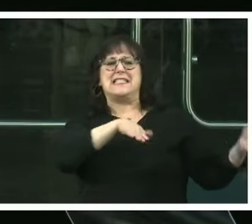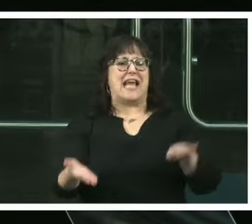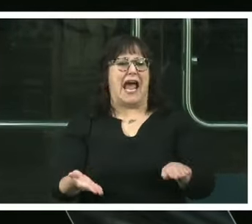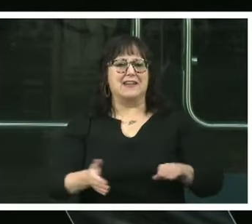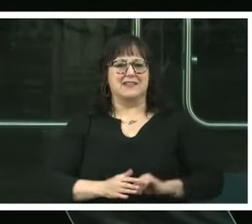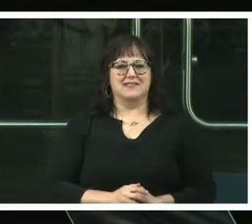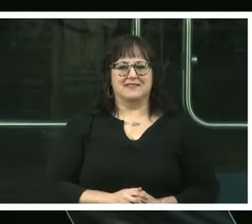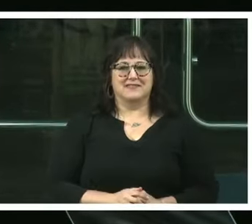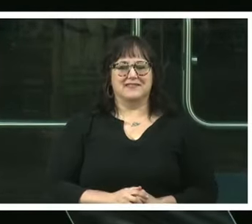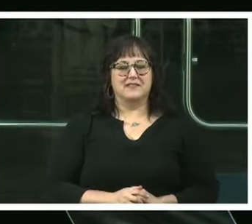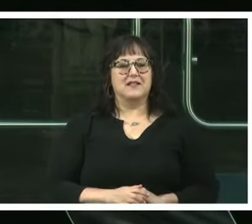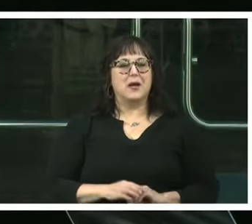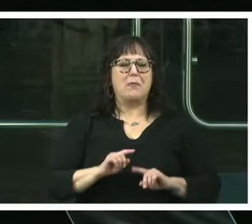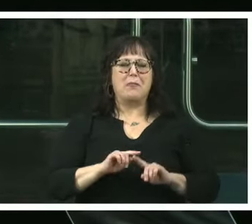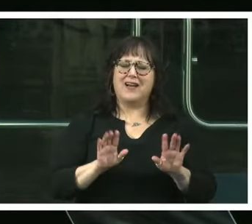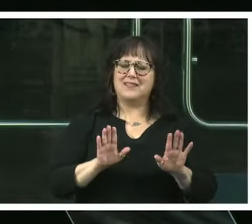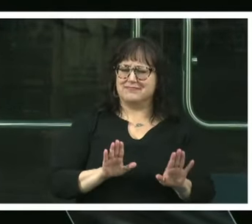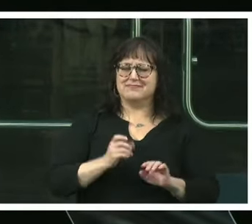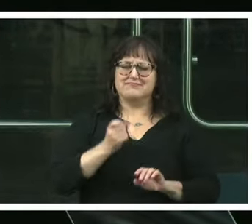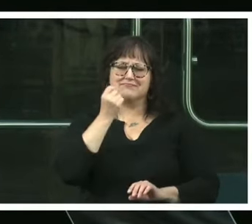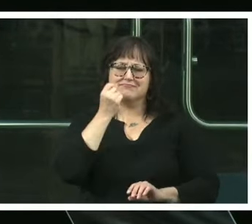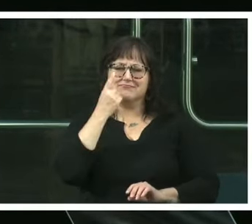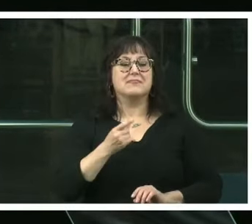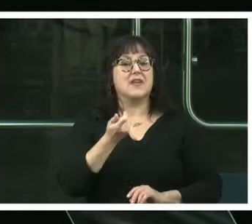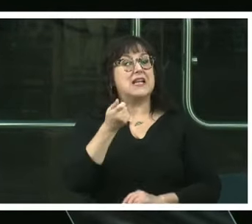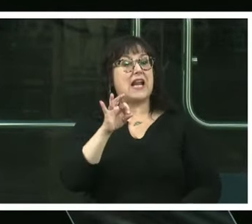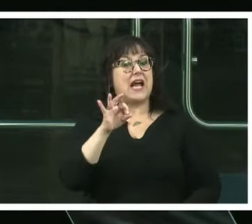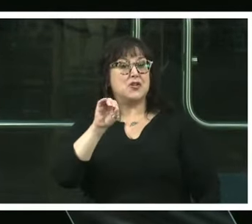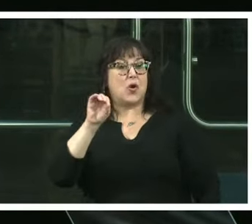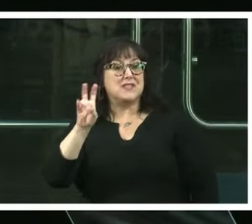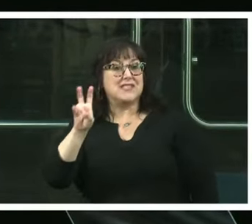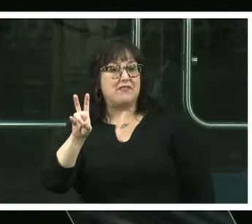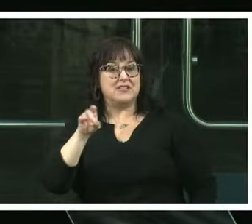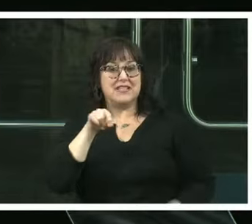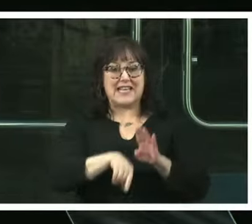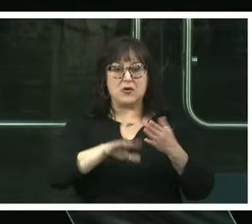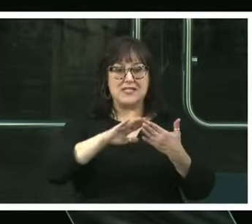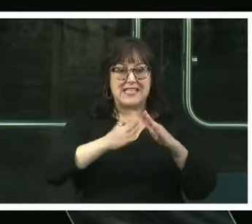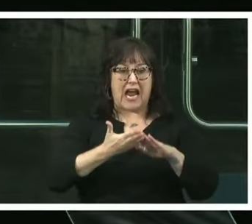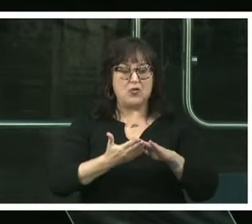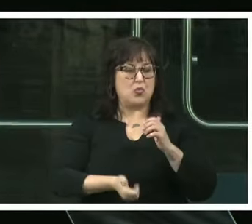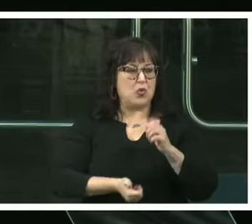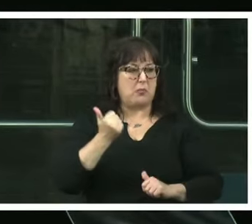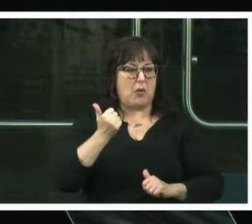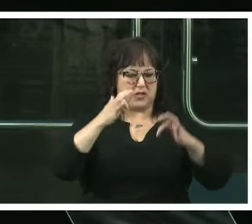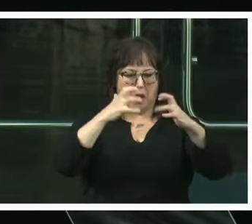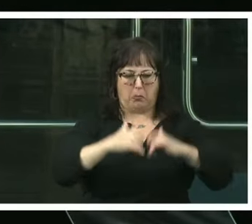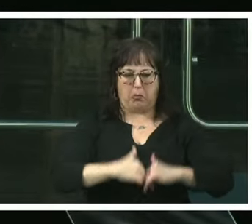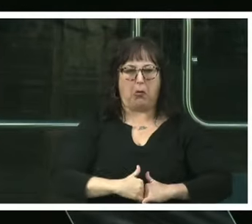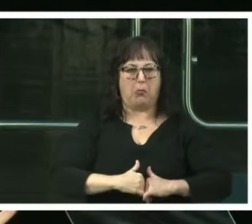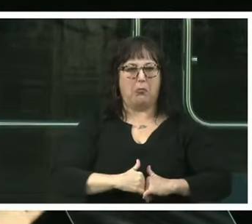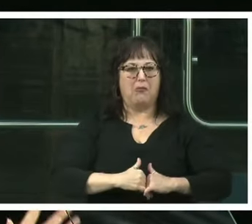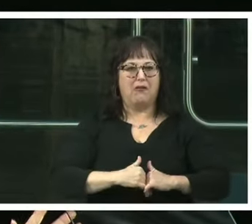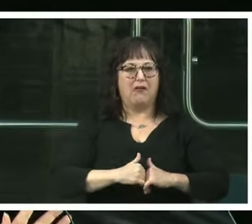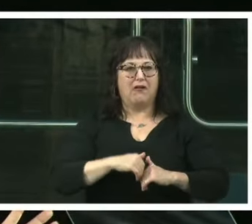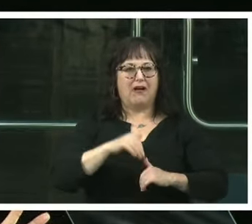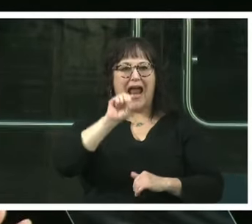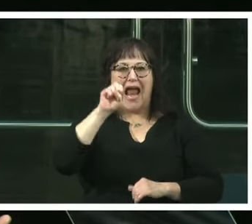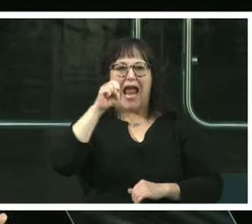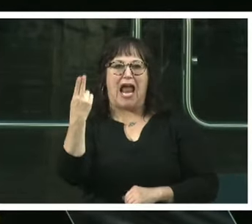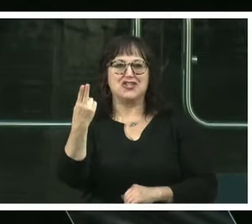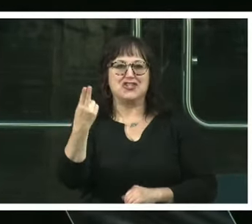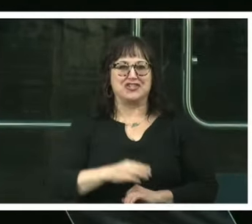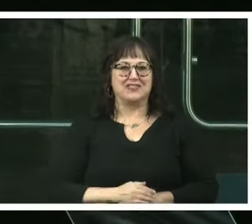let's keep some perspective here. In 1907, downtown was mostly rubble and ash. That's